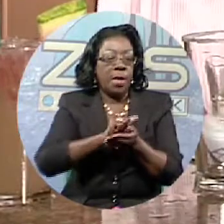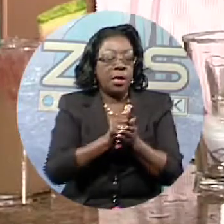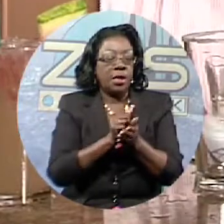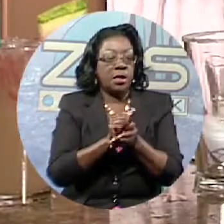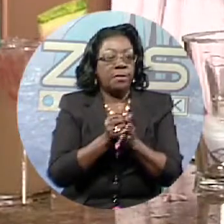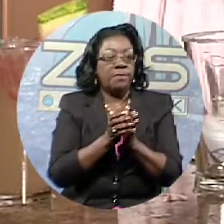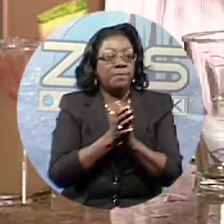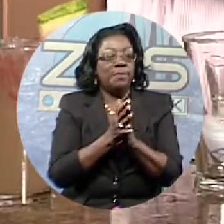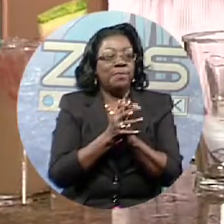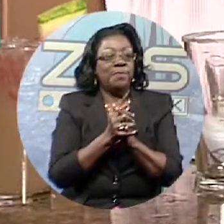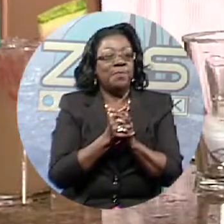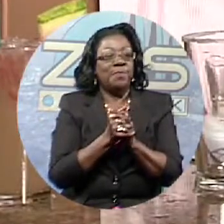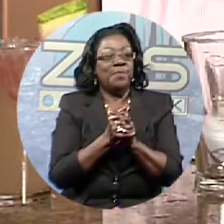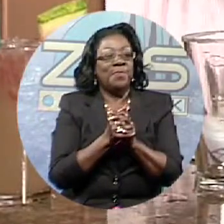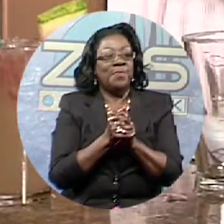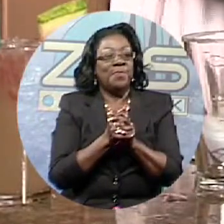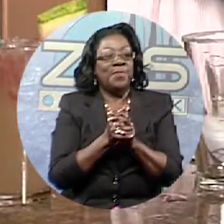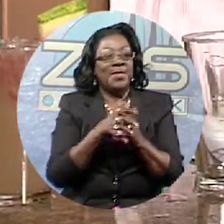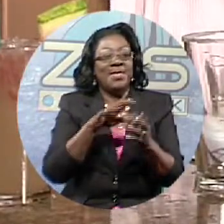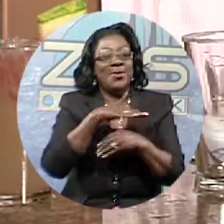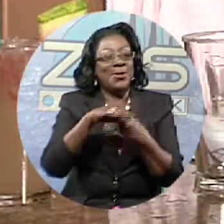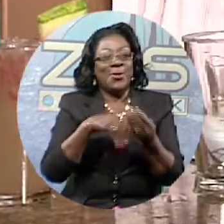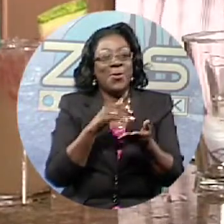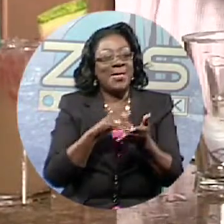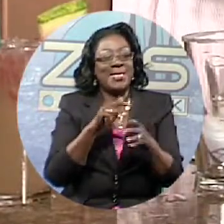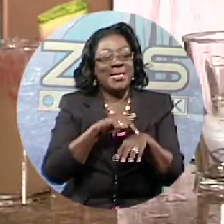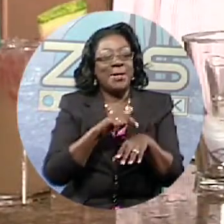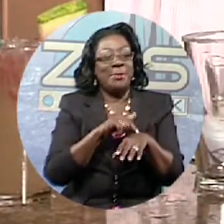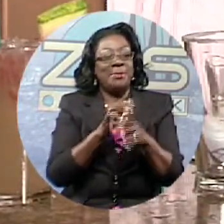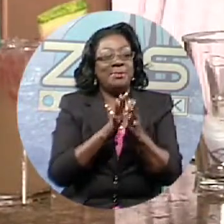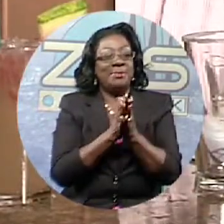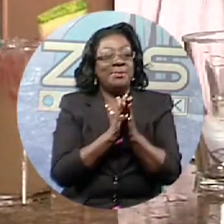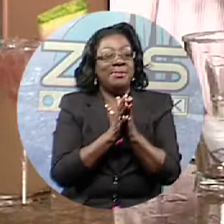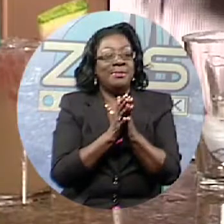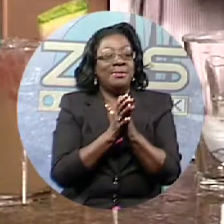You're an expert at this, right? Yeah, I do this all the time.